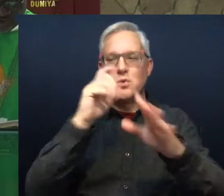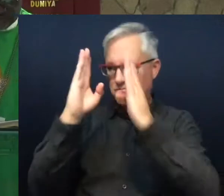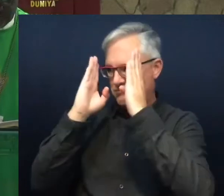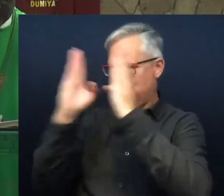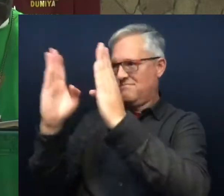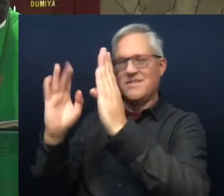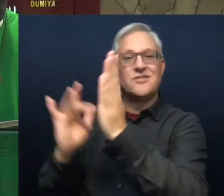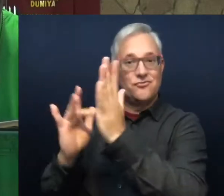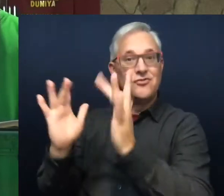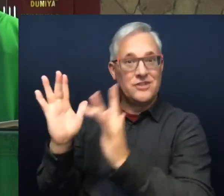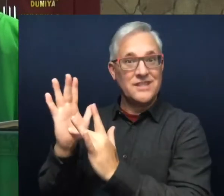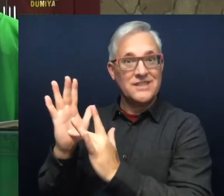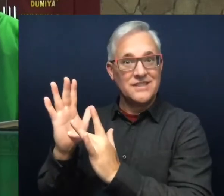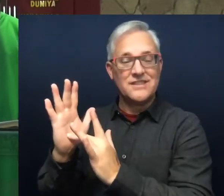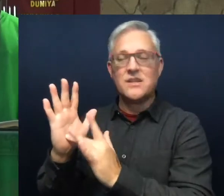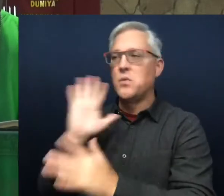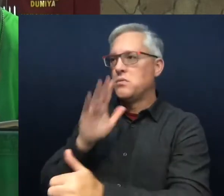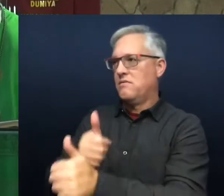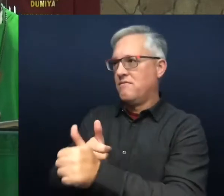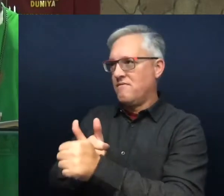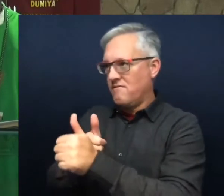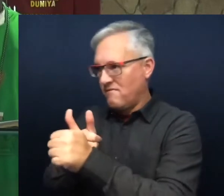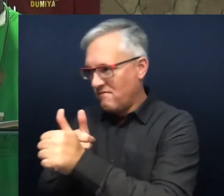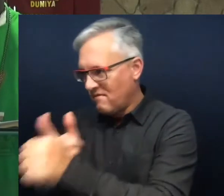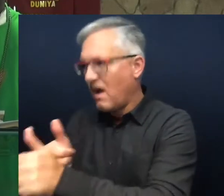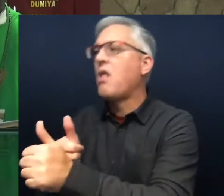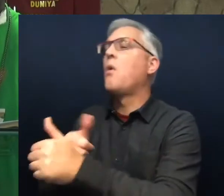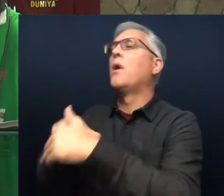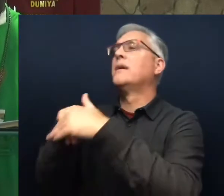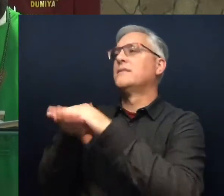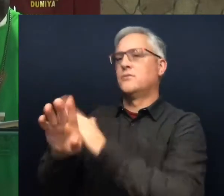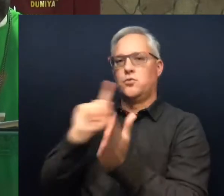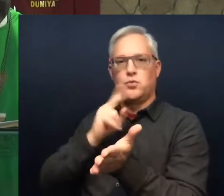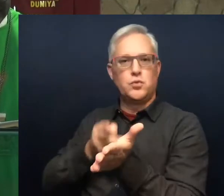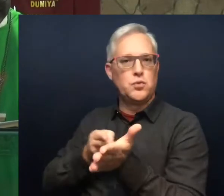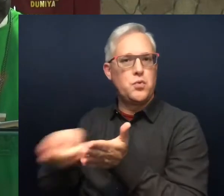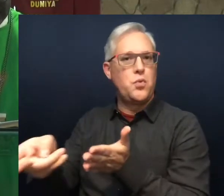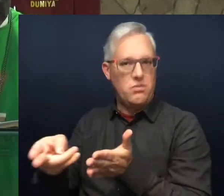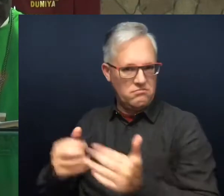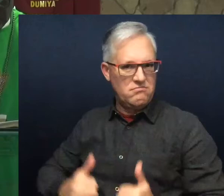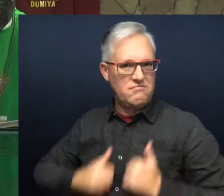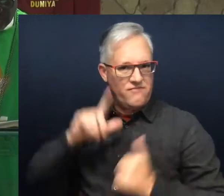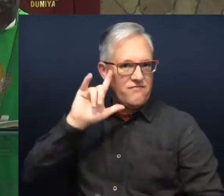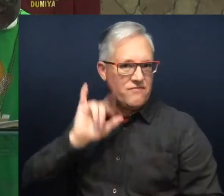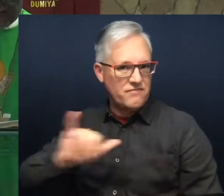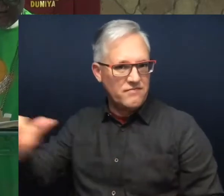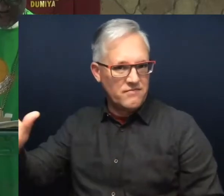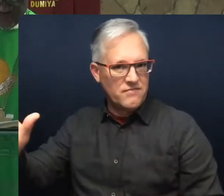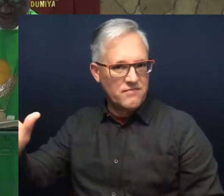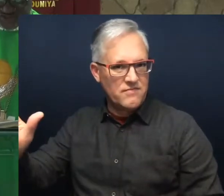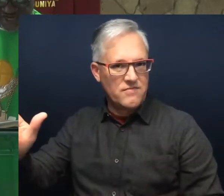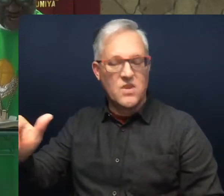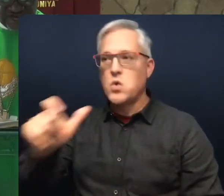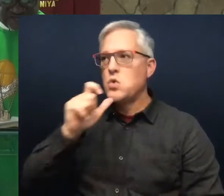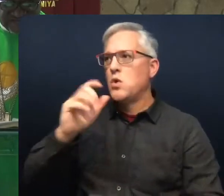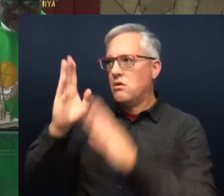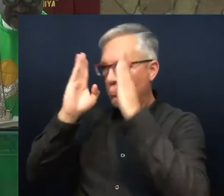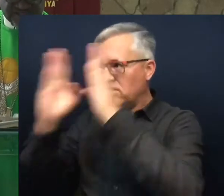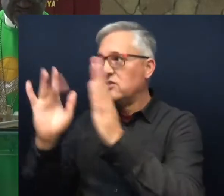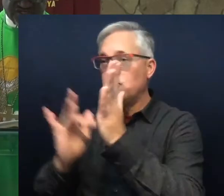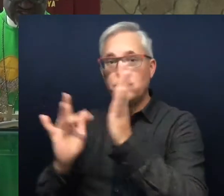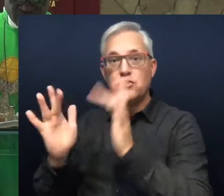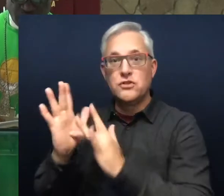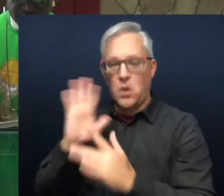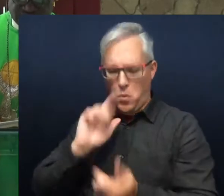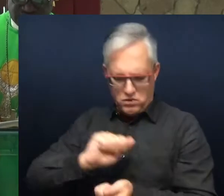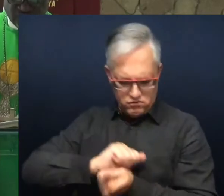the voice of Jesus are led into truth and eternal life. Those who listen to his voice are